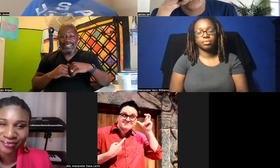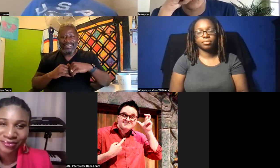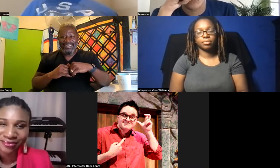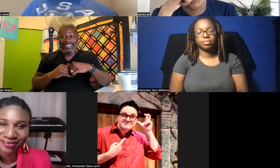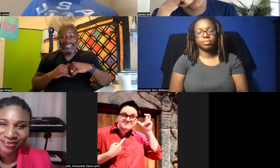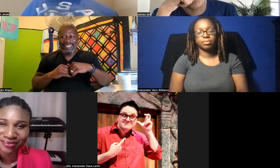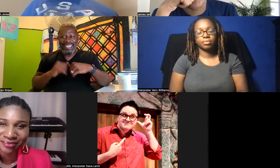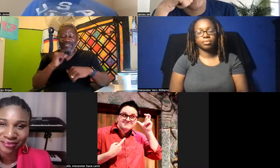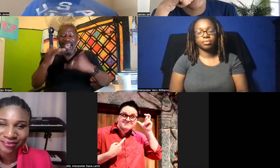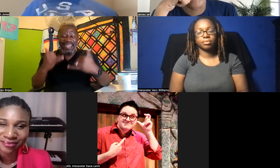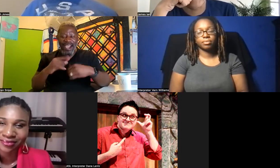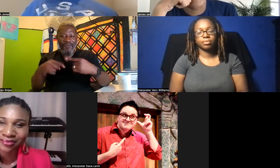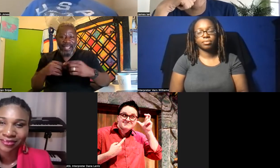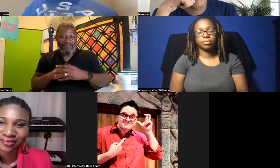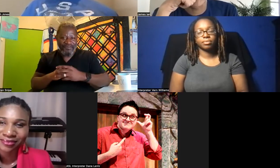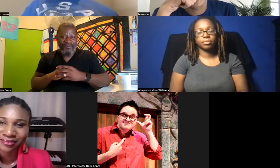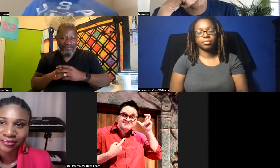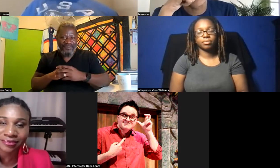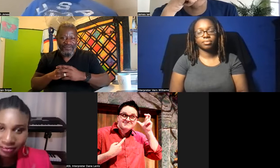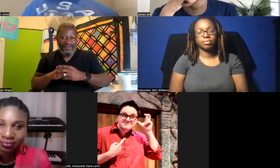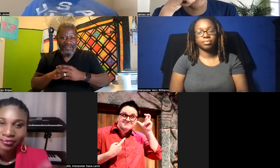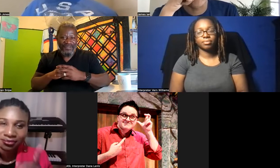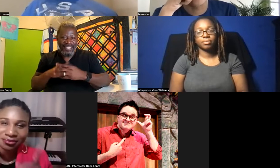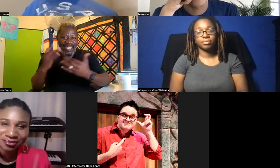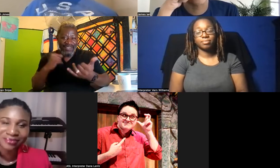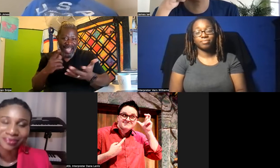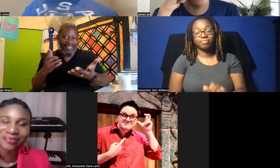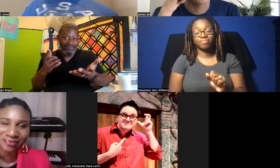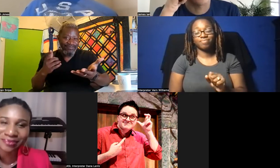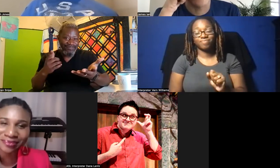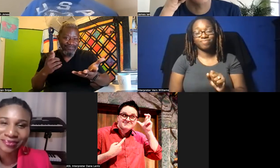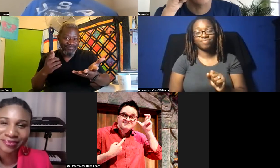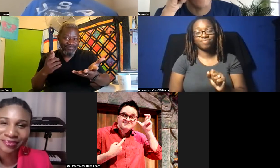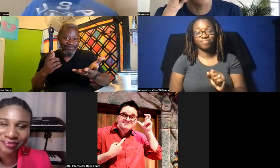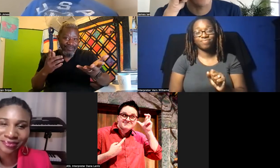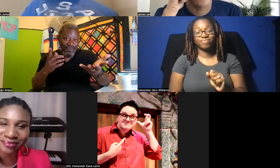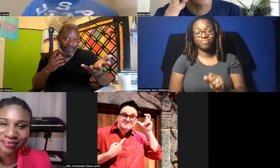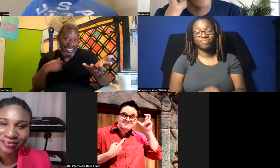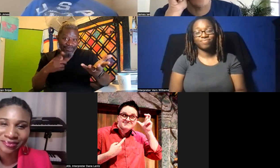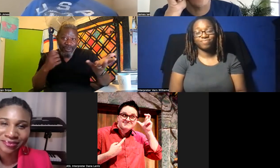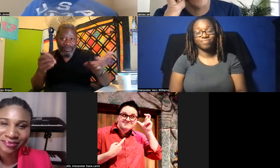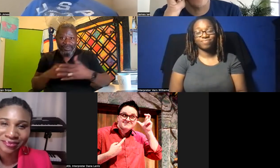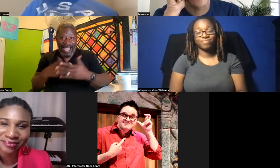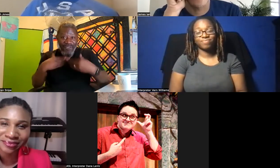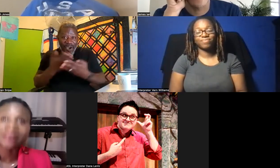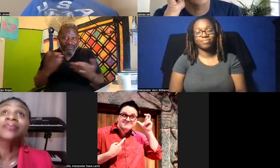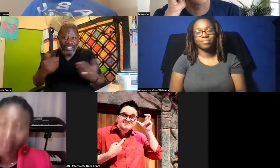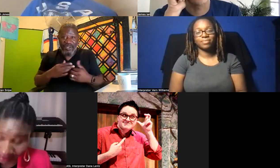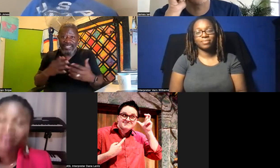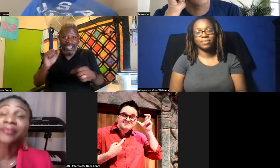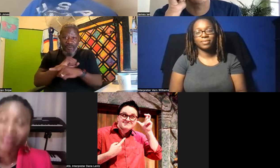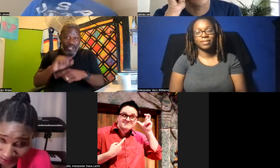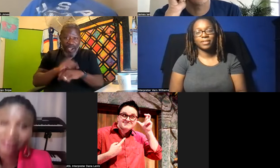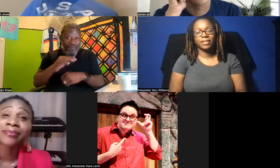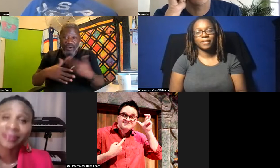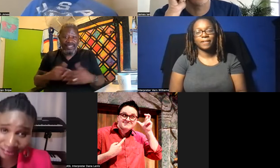But if not now, when? Mhm. If not me, who? I have all the